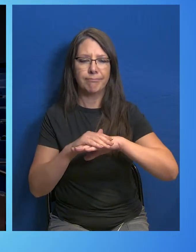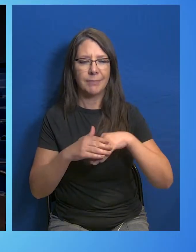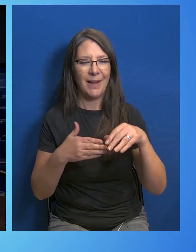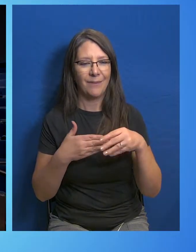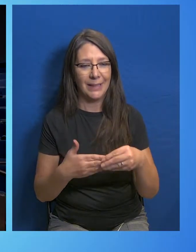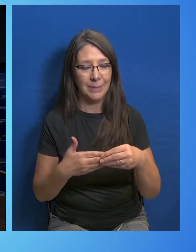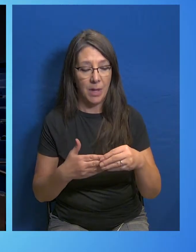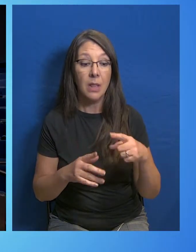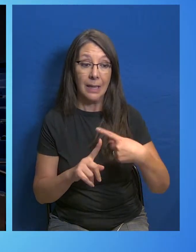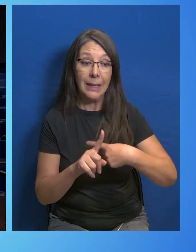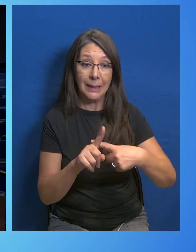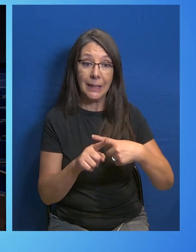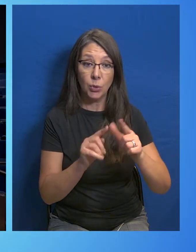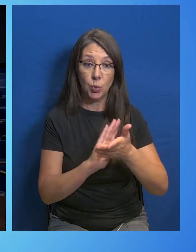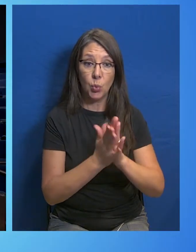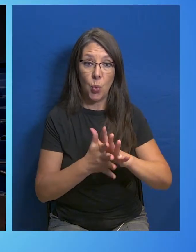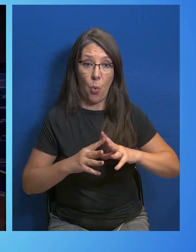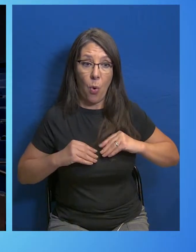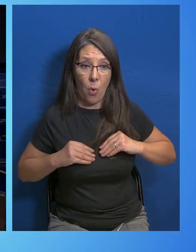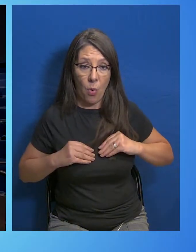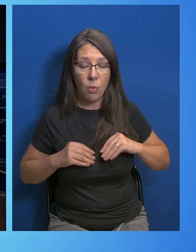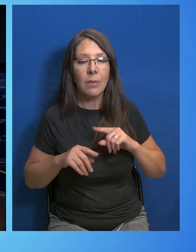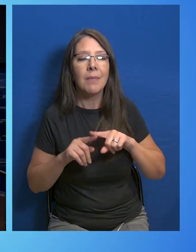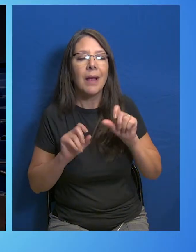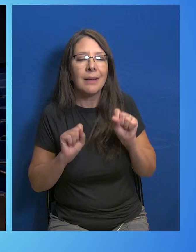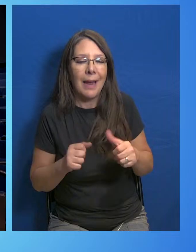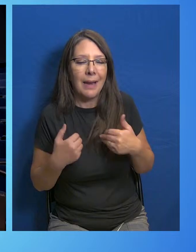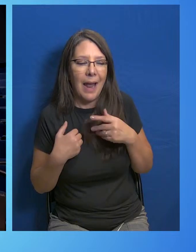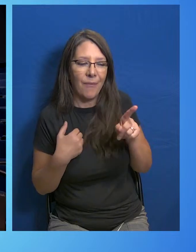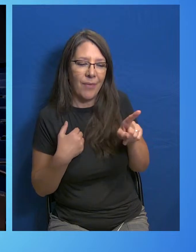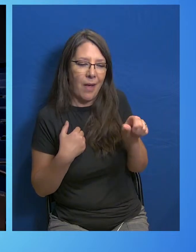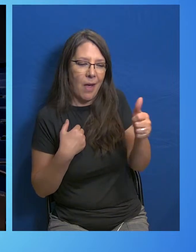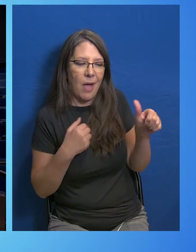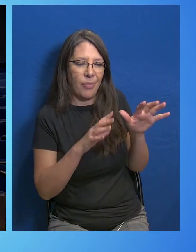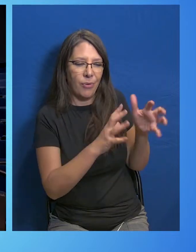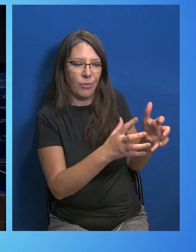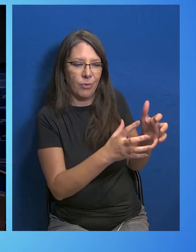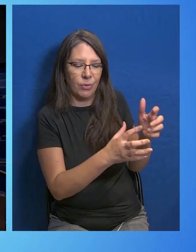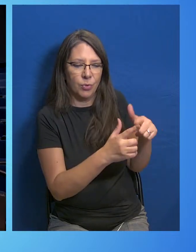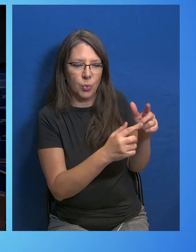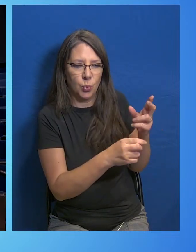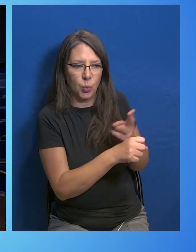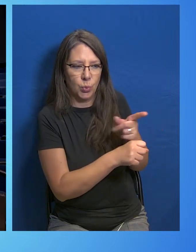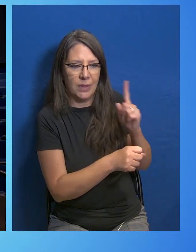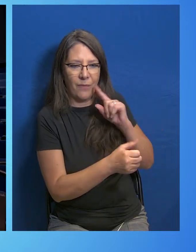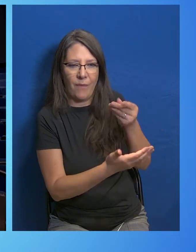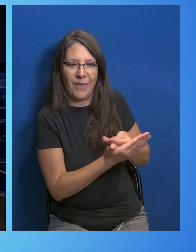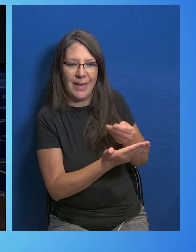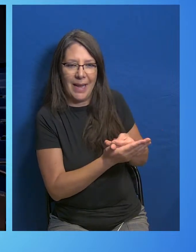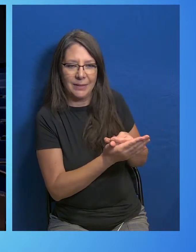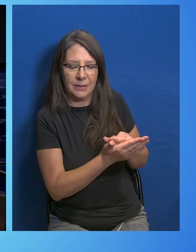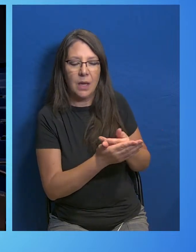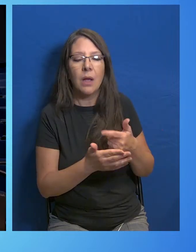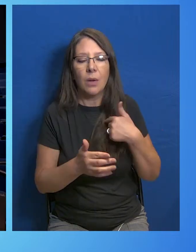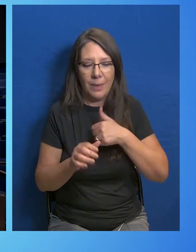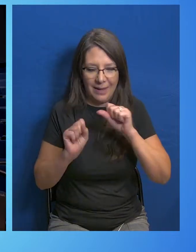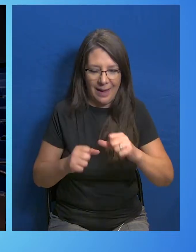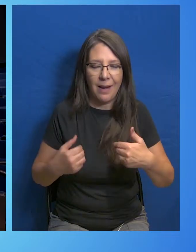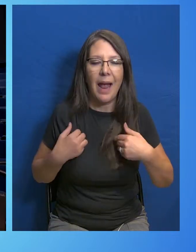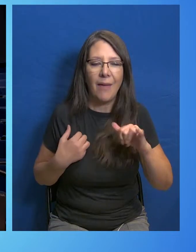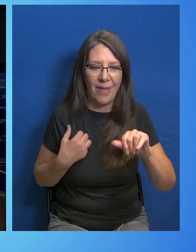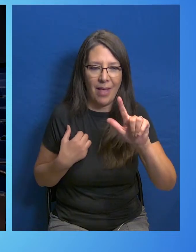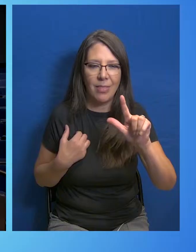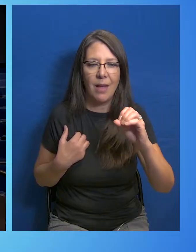have the ability to take on that third-party financing to get that line of credit so that you can get the